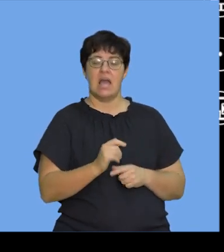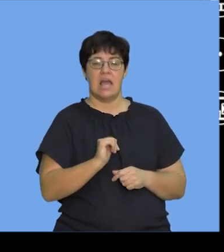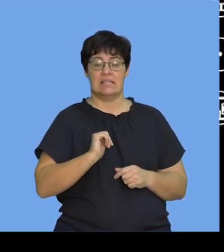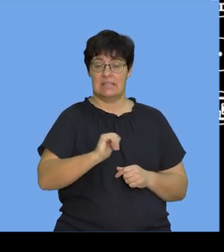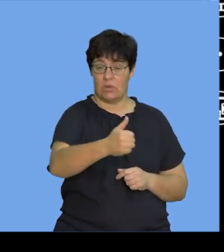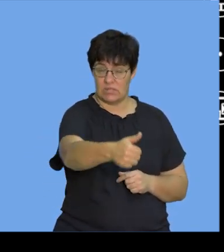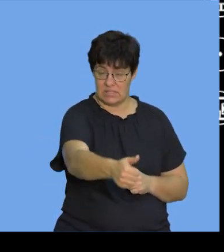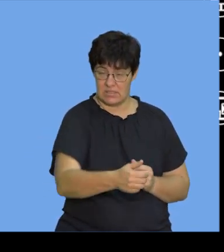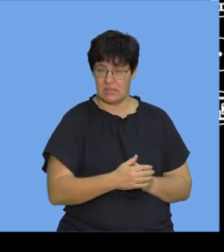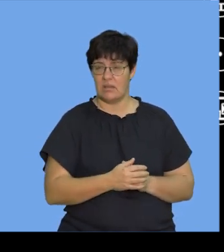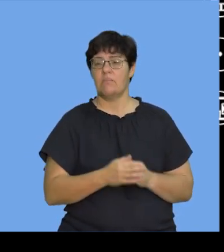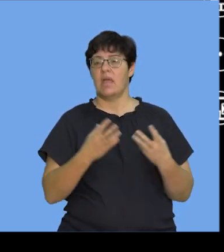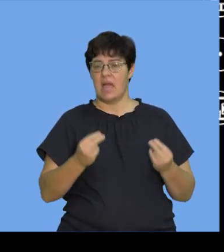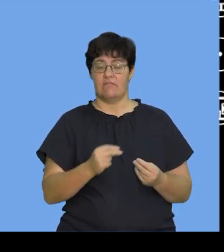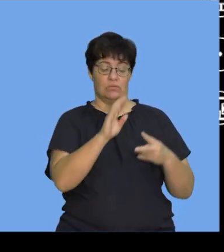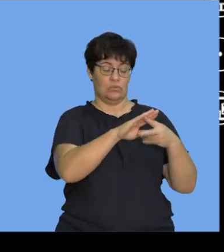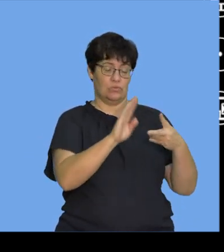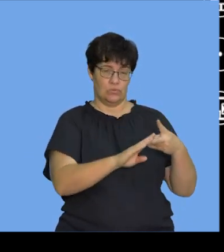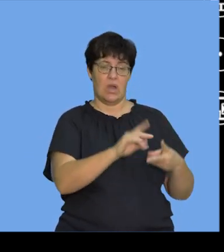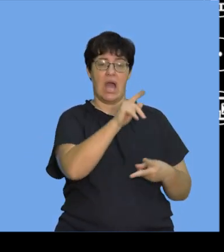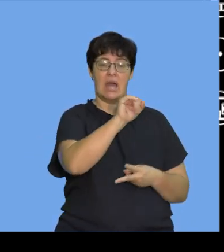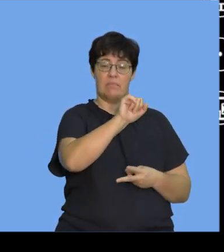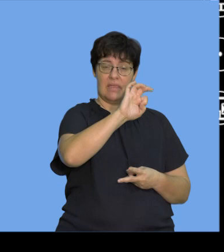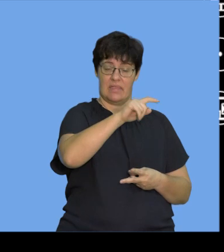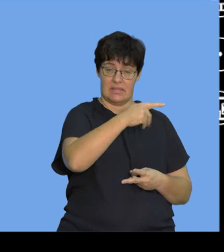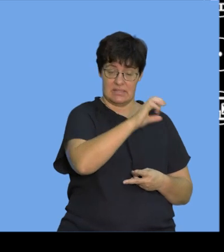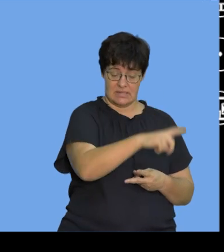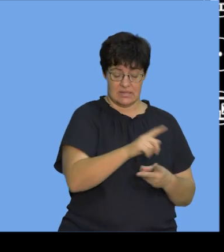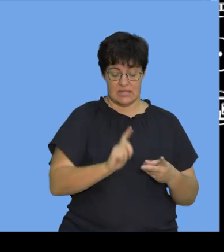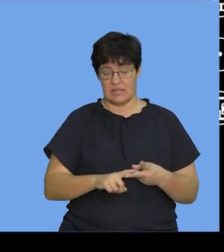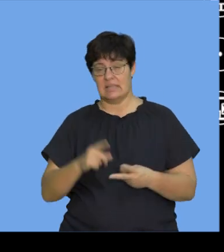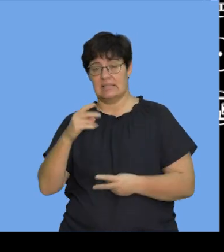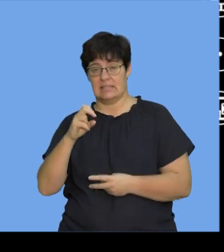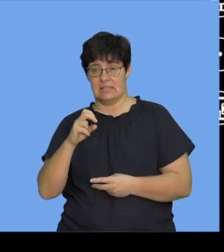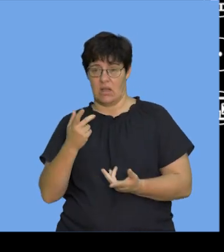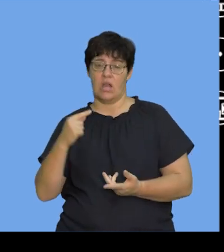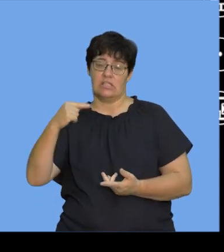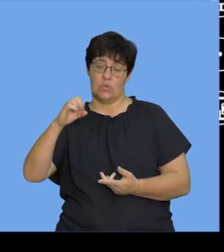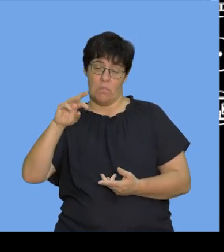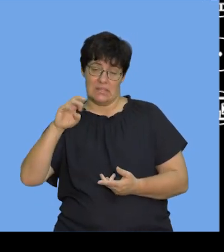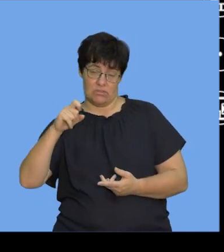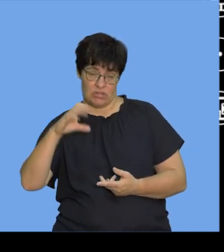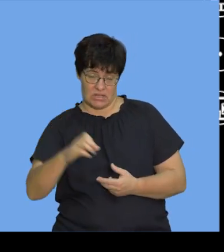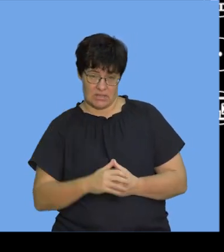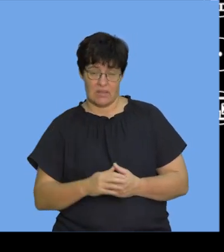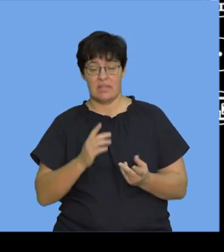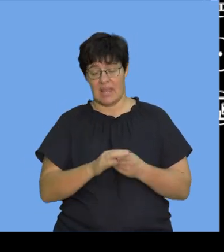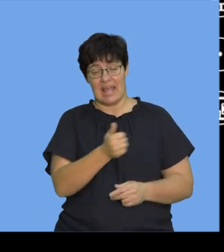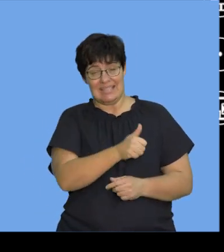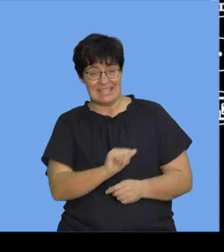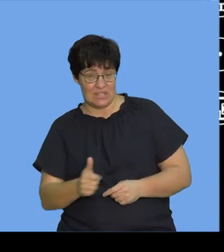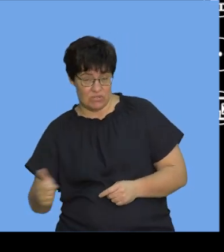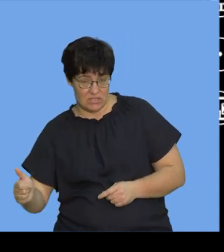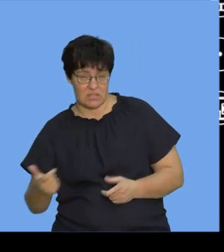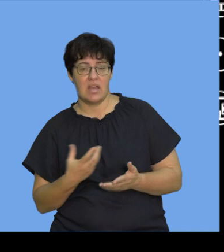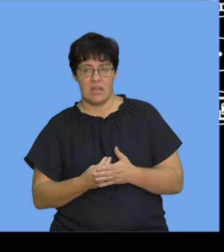sequence, there is 2 of them, the arithmetic, and then the other one is the geometric. With the series, there is also